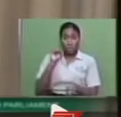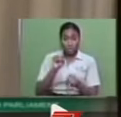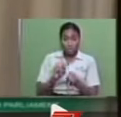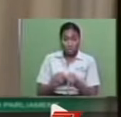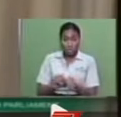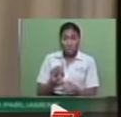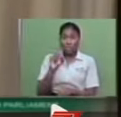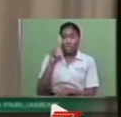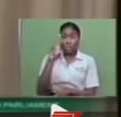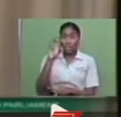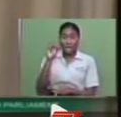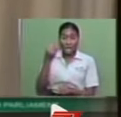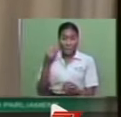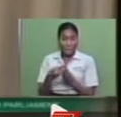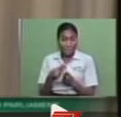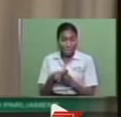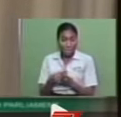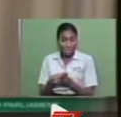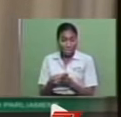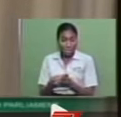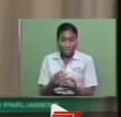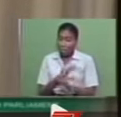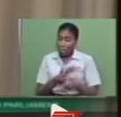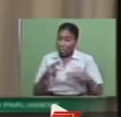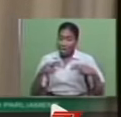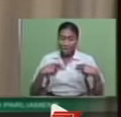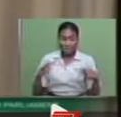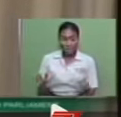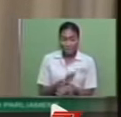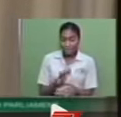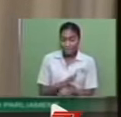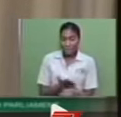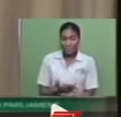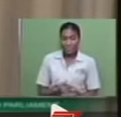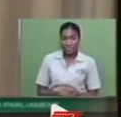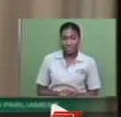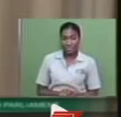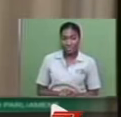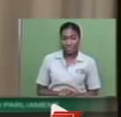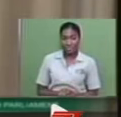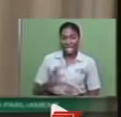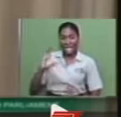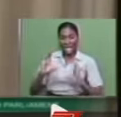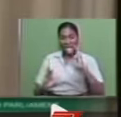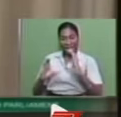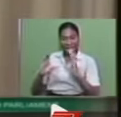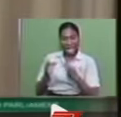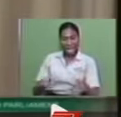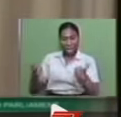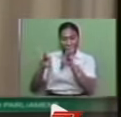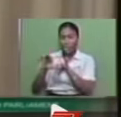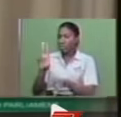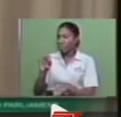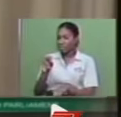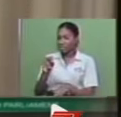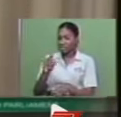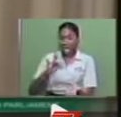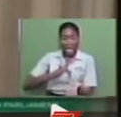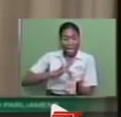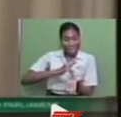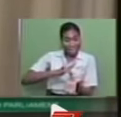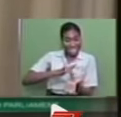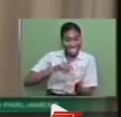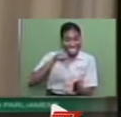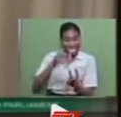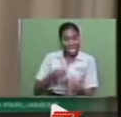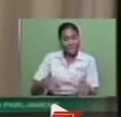have a hunger. So we don't need cars, we need medicine. And even that we are not getting, as one of the doctors will tell you what